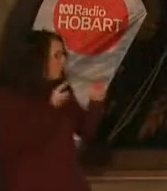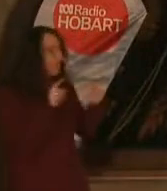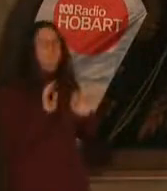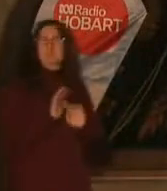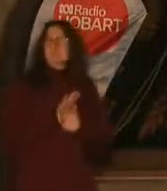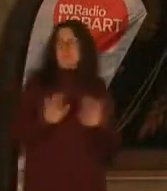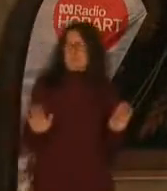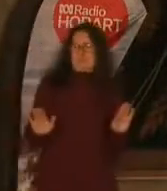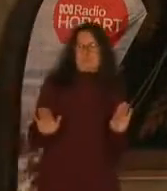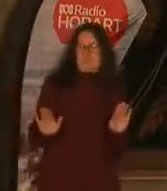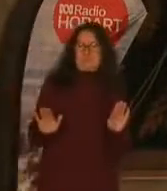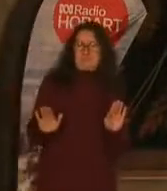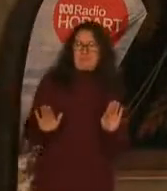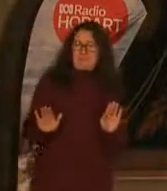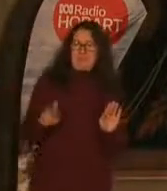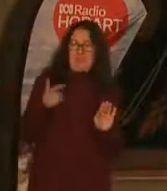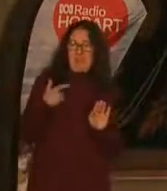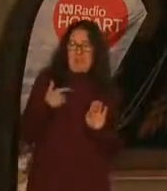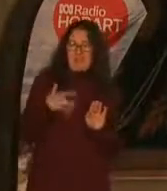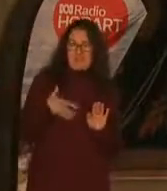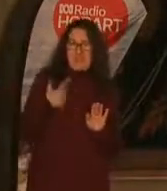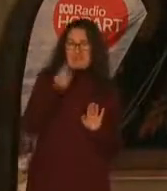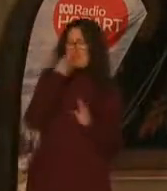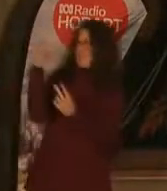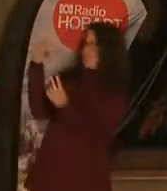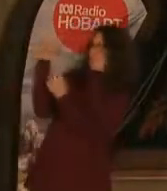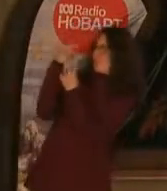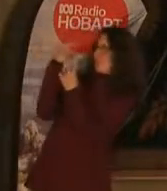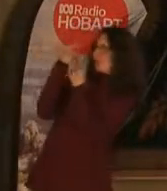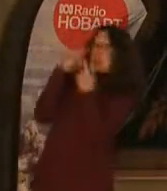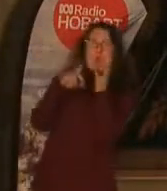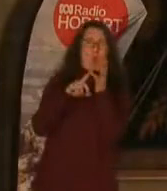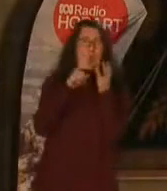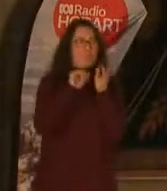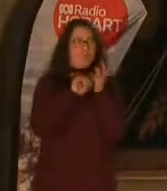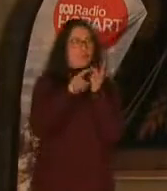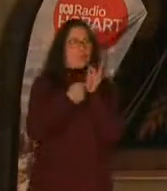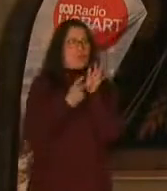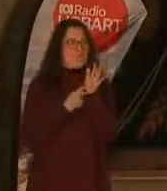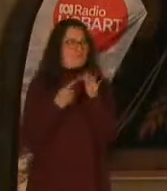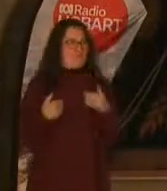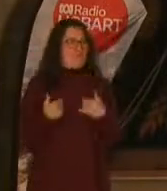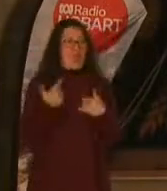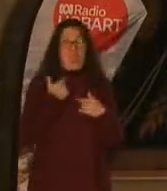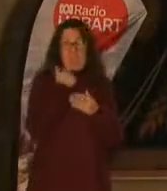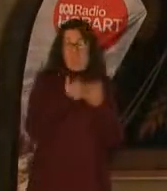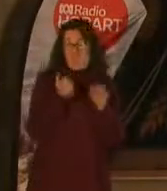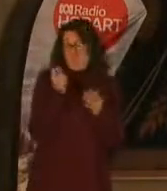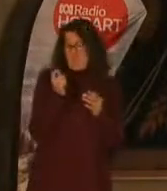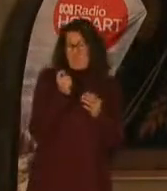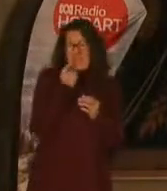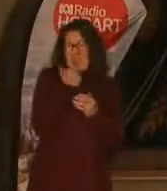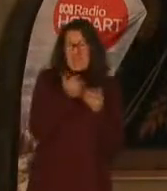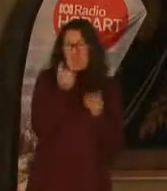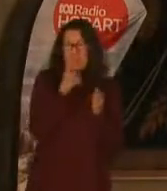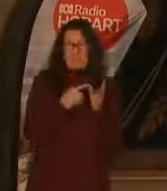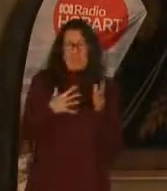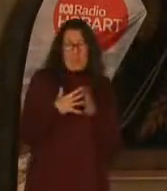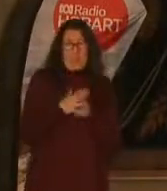rather not be I get probably almost weekly requests to be part of somebody else's